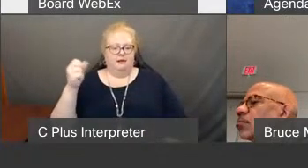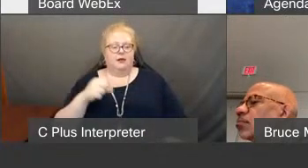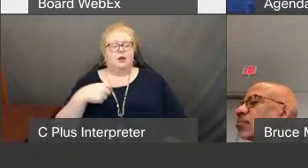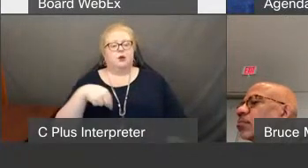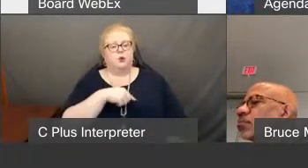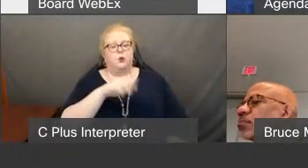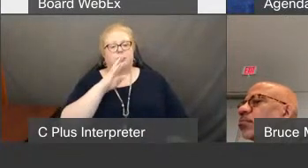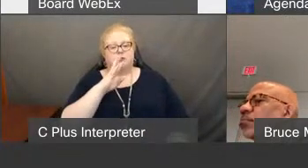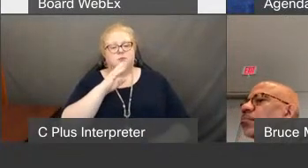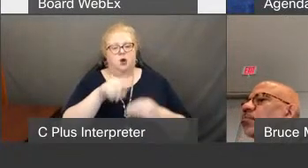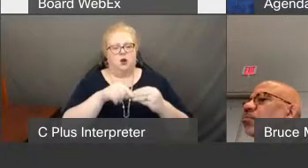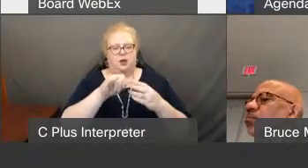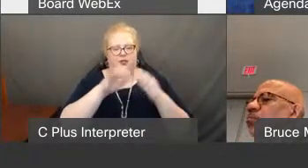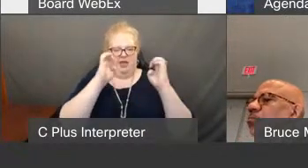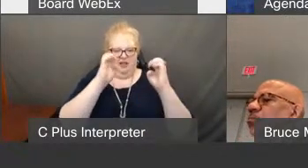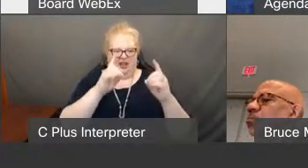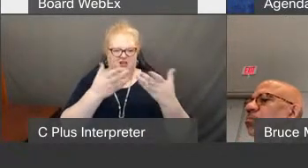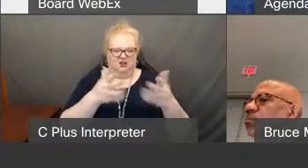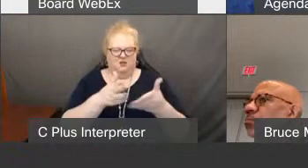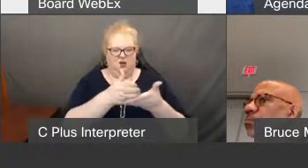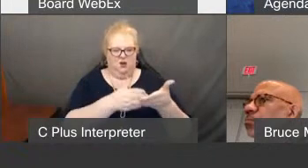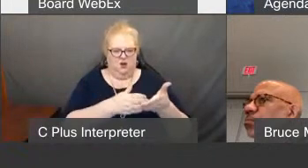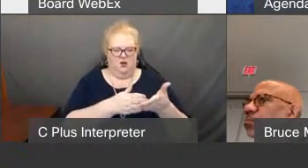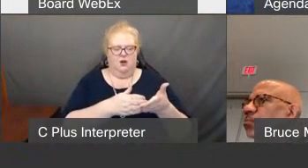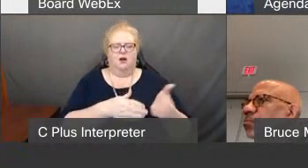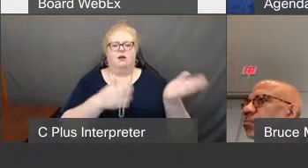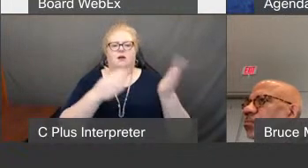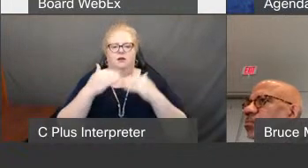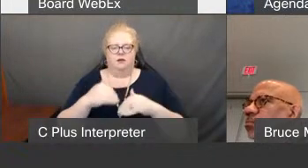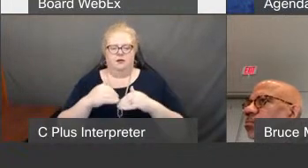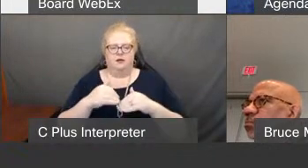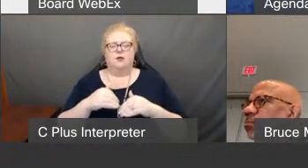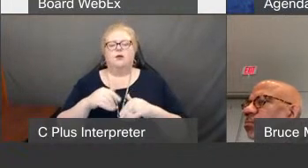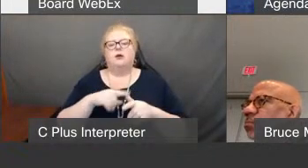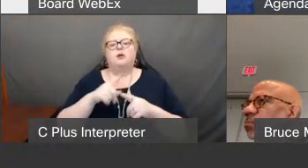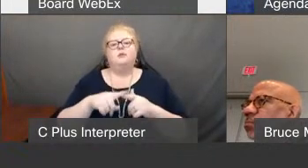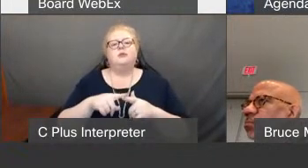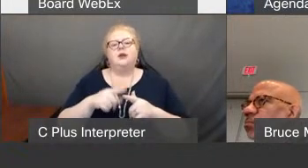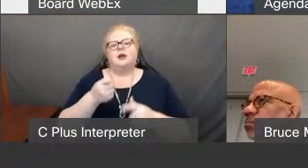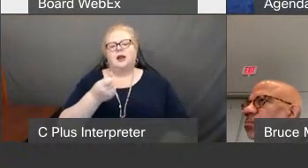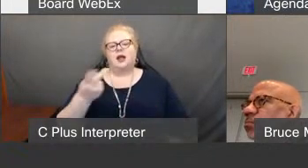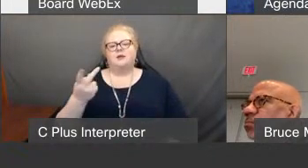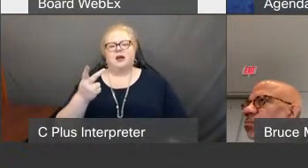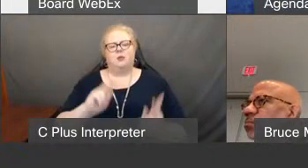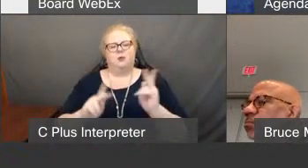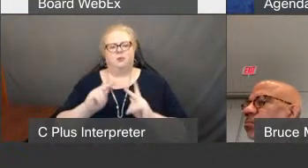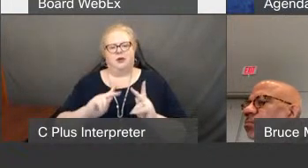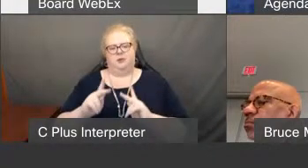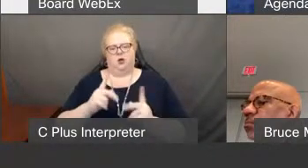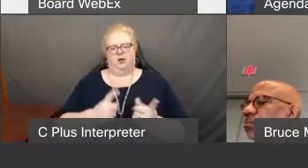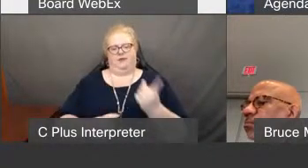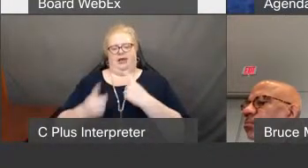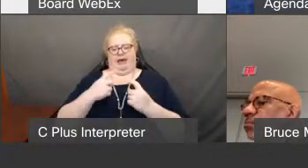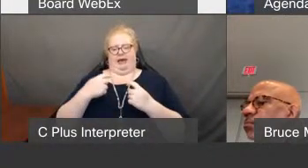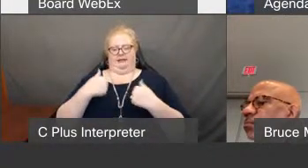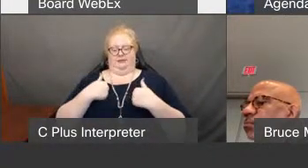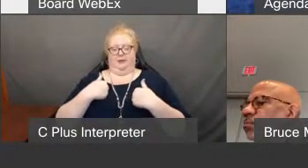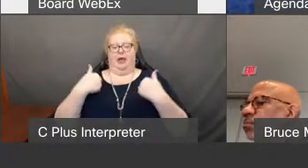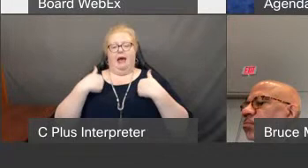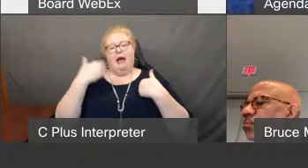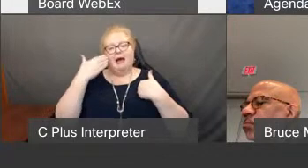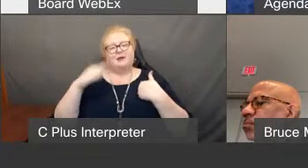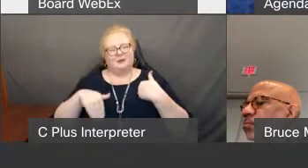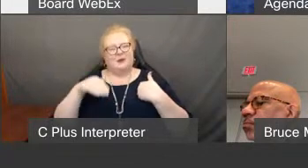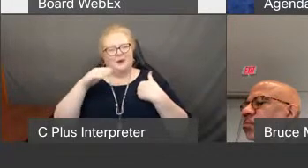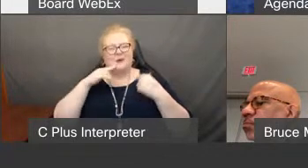education piece, sunset piece. A couple of people have asked me, and I know the answer, but I'm asking for them so they can hear